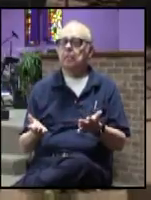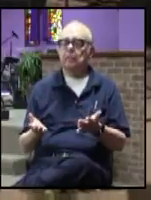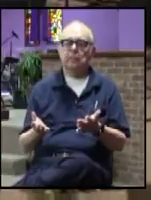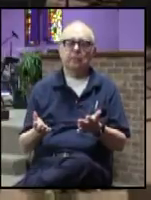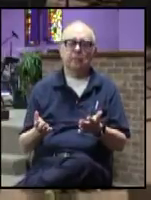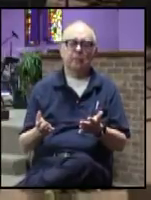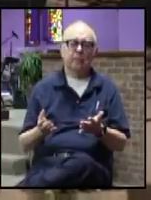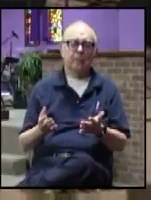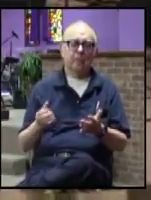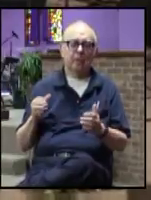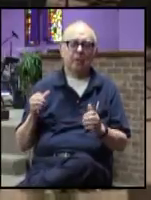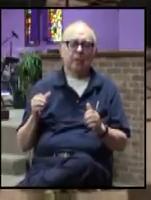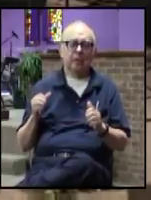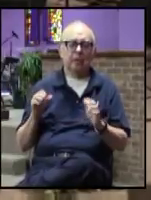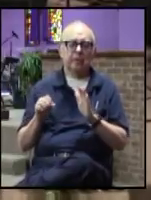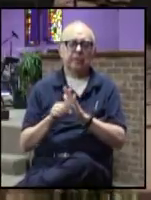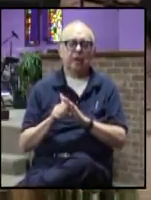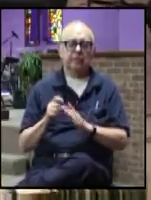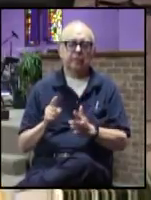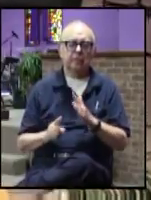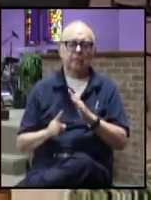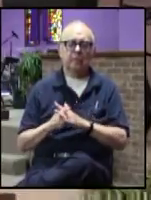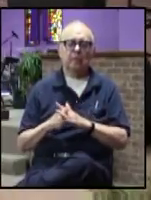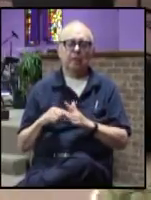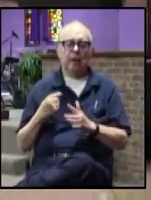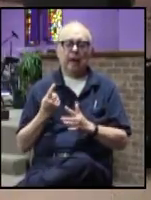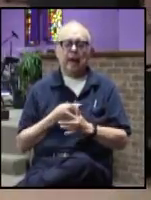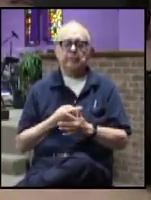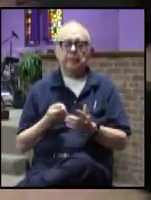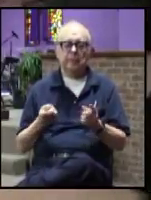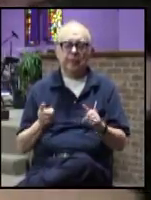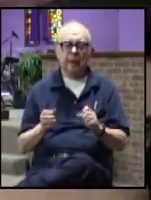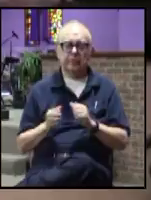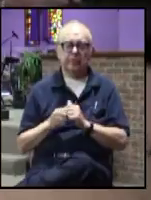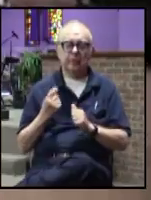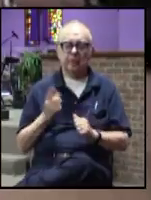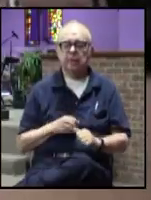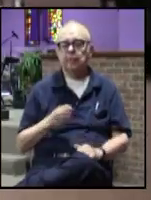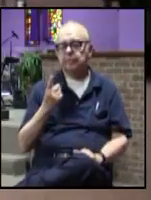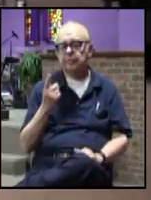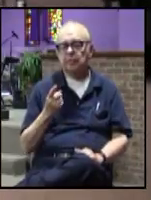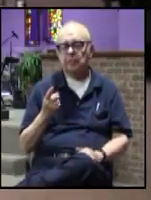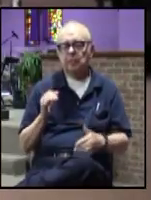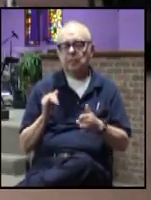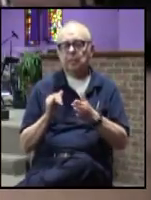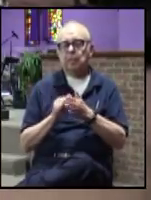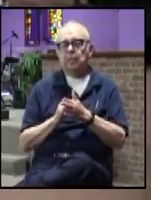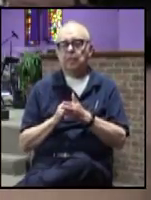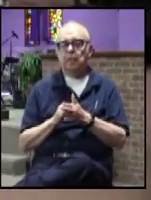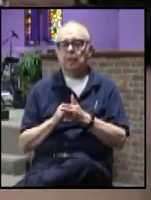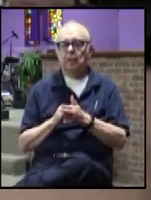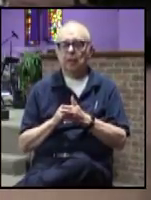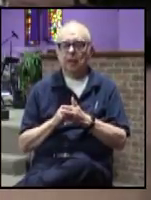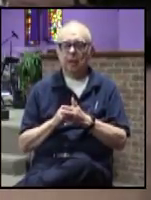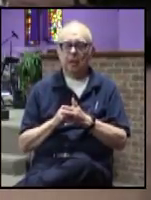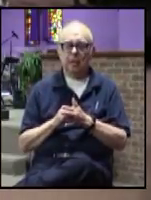while, signs start showing up, and everything begins to happen. And we need to understand that